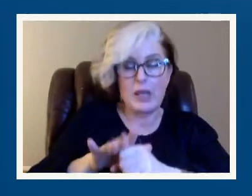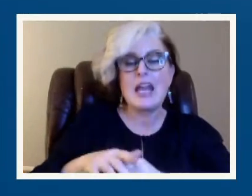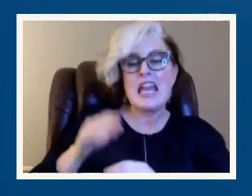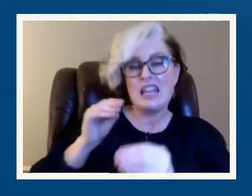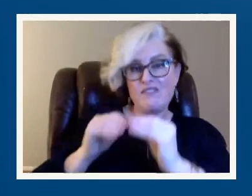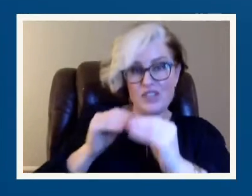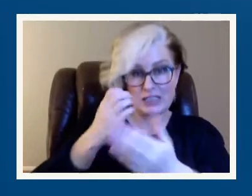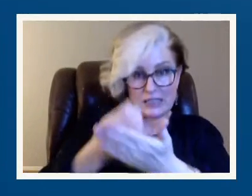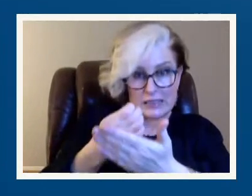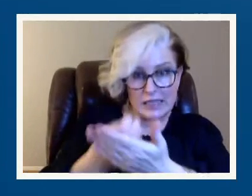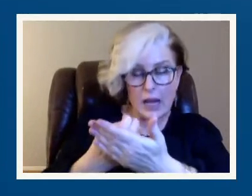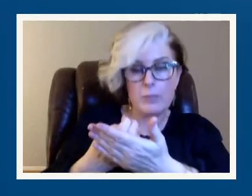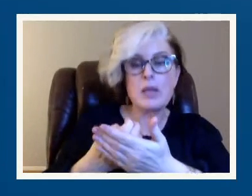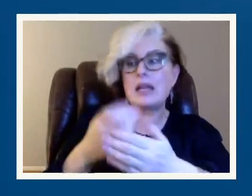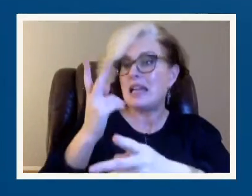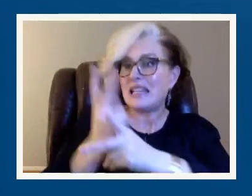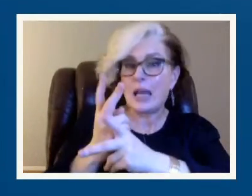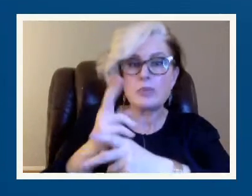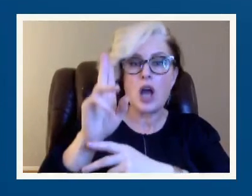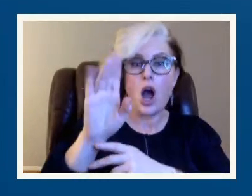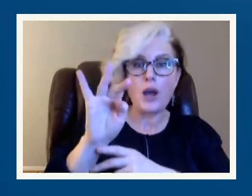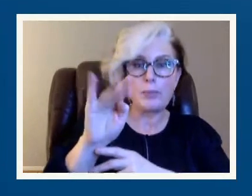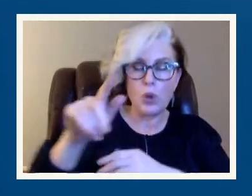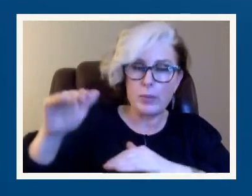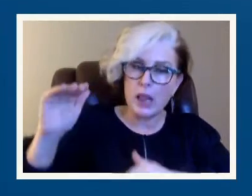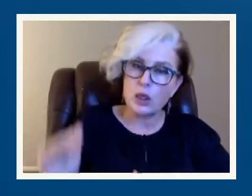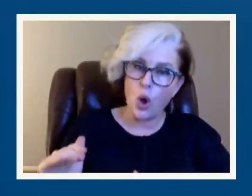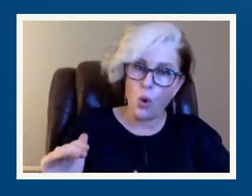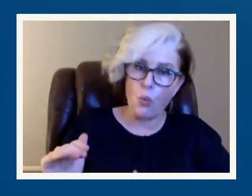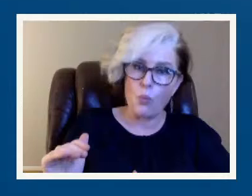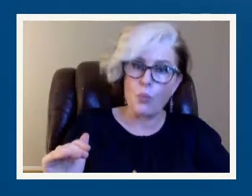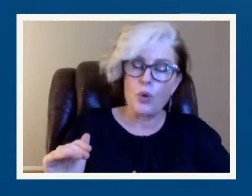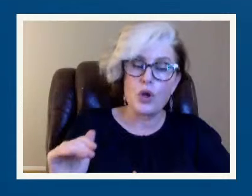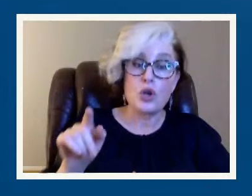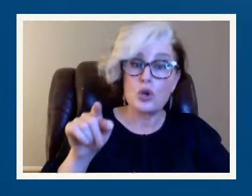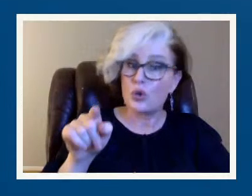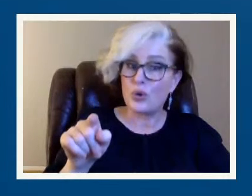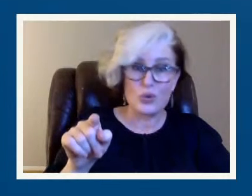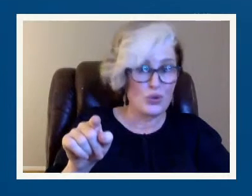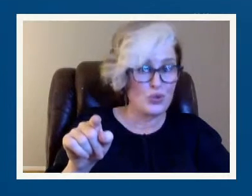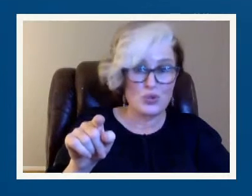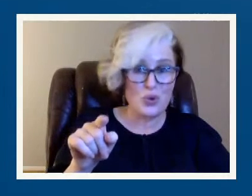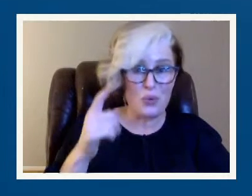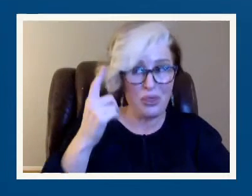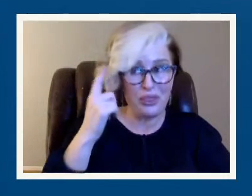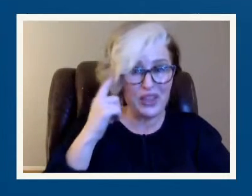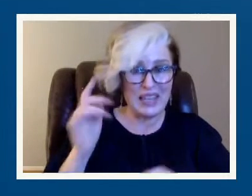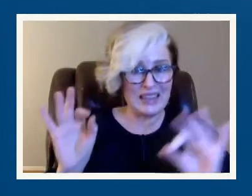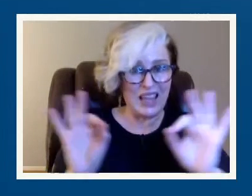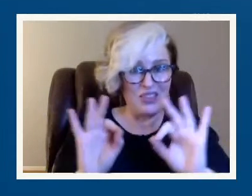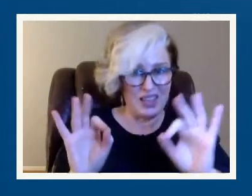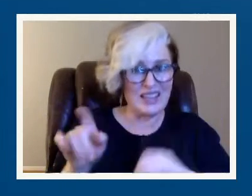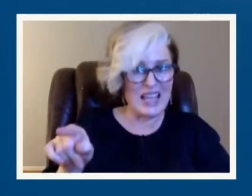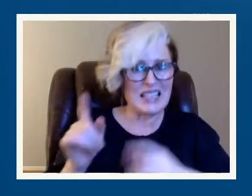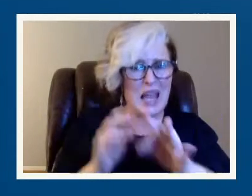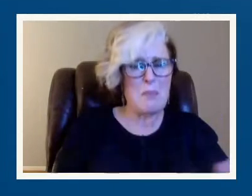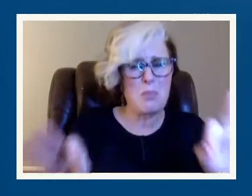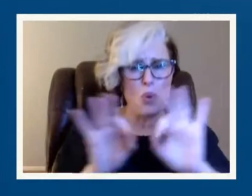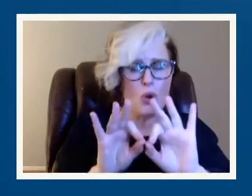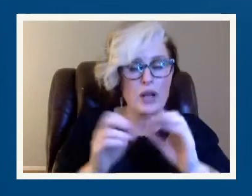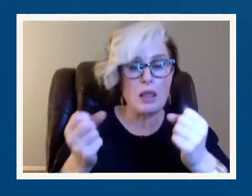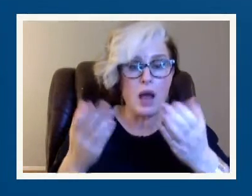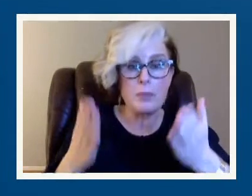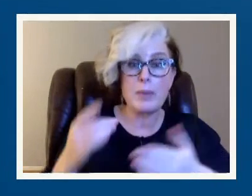economy and kept unemployment low, which, by the way, you should not take for granted. Because a lot of folks